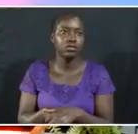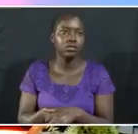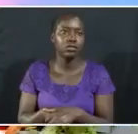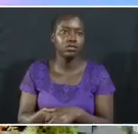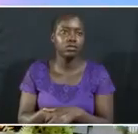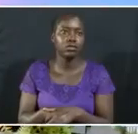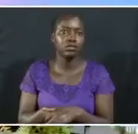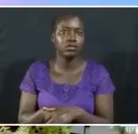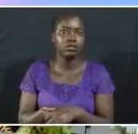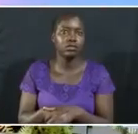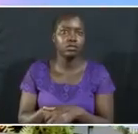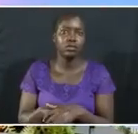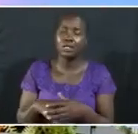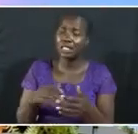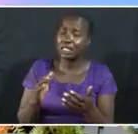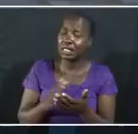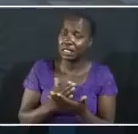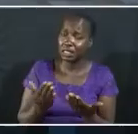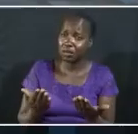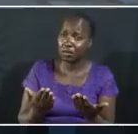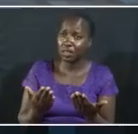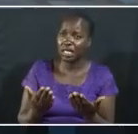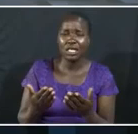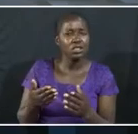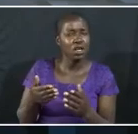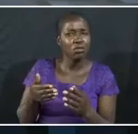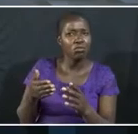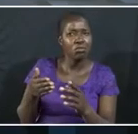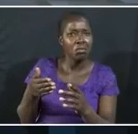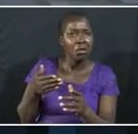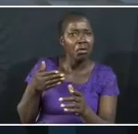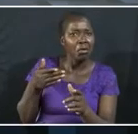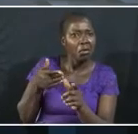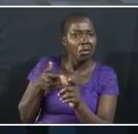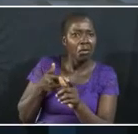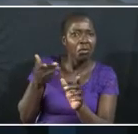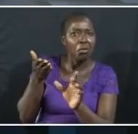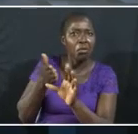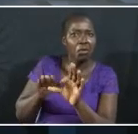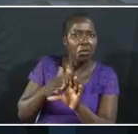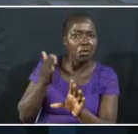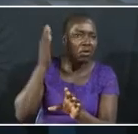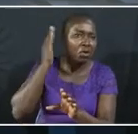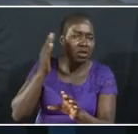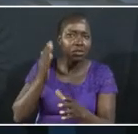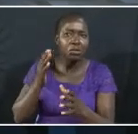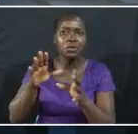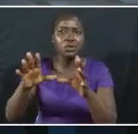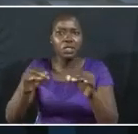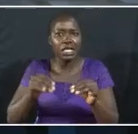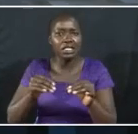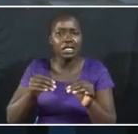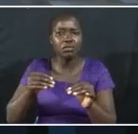What is some atheist somewhere saying? What is some homosexual somewhere saying? Oh, should we accept gay marriages?